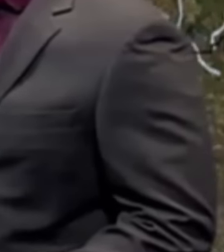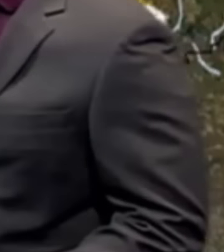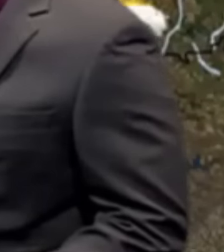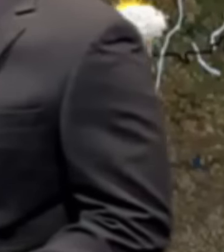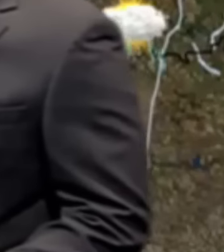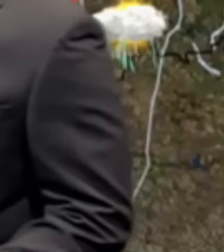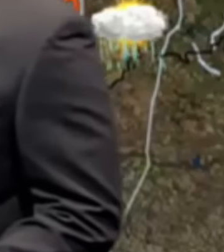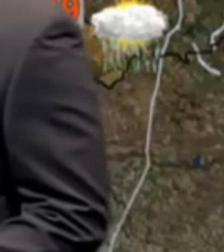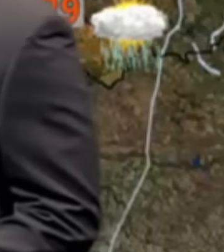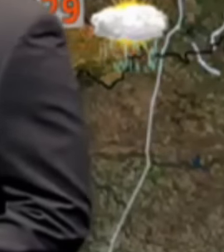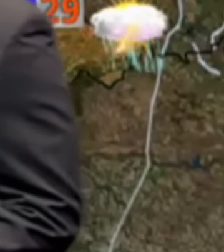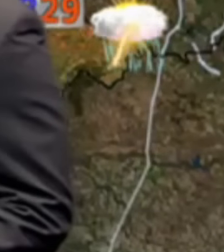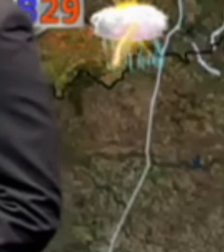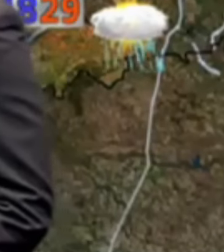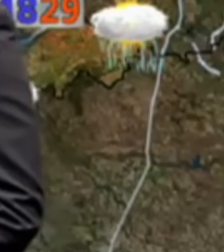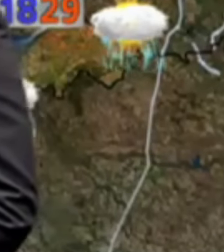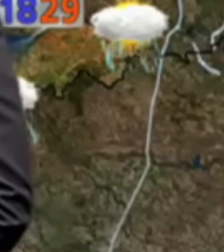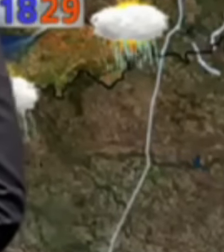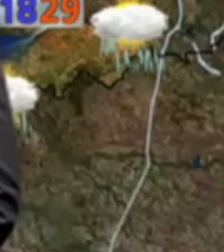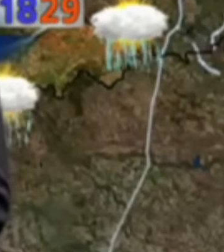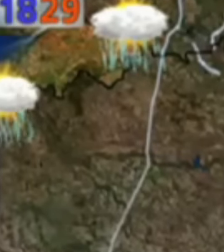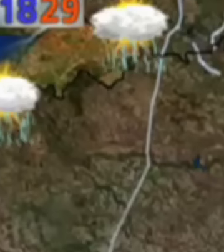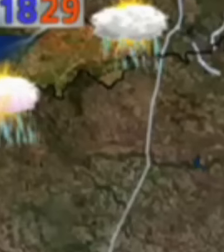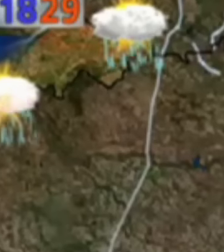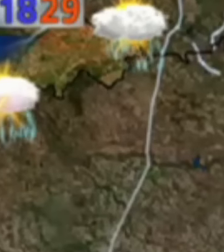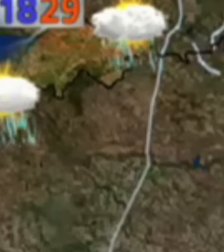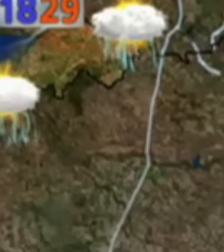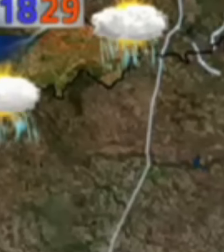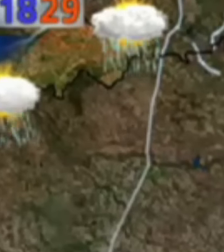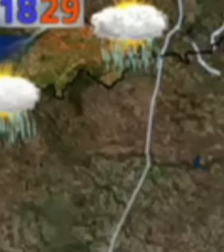metso e ruben kaofela shebile hona ka Vryburg Tosca o tla jwale hona ka